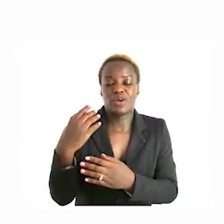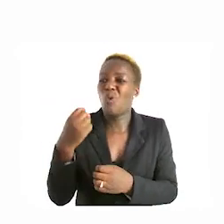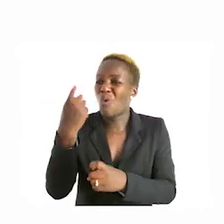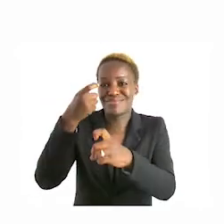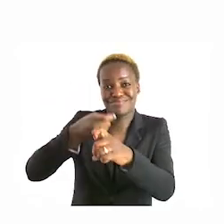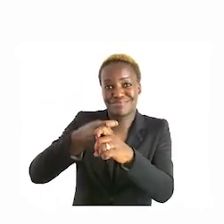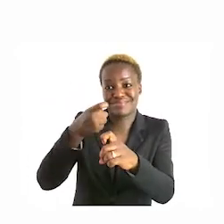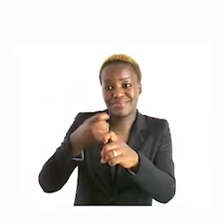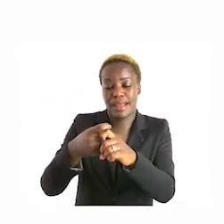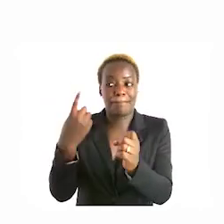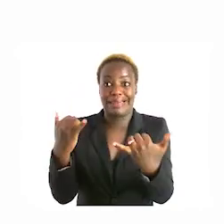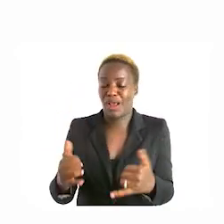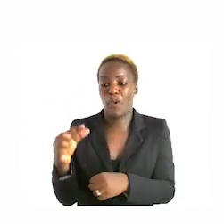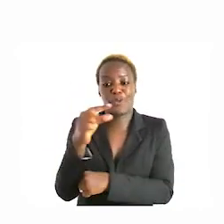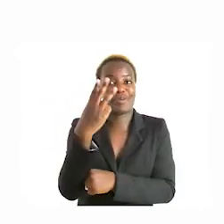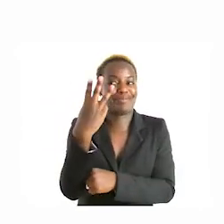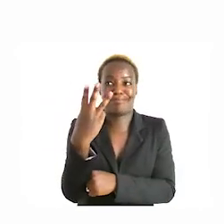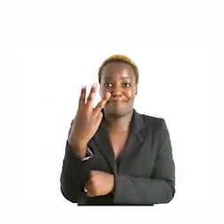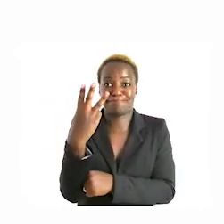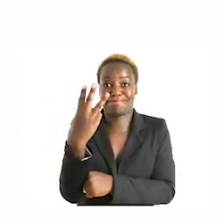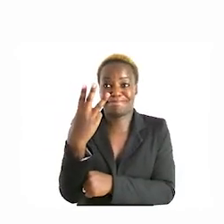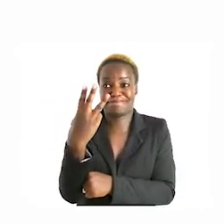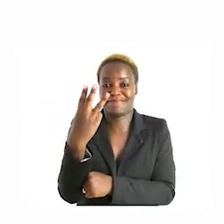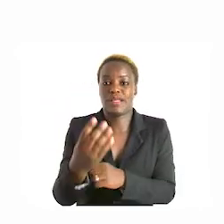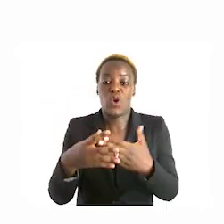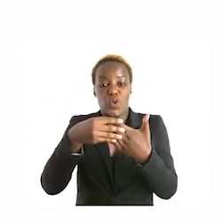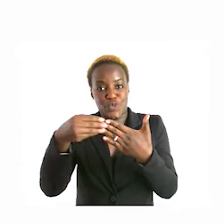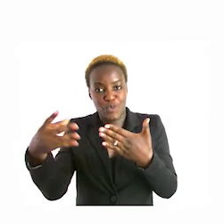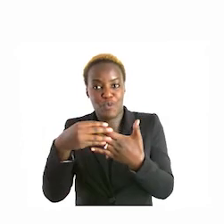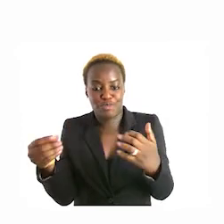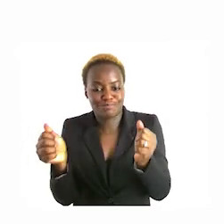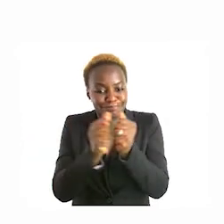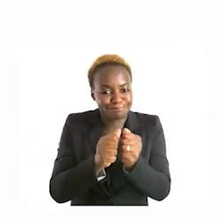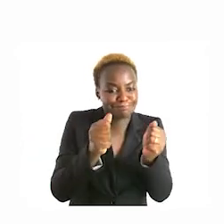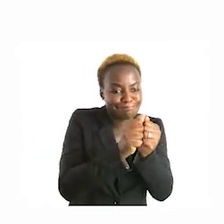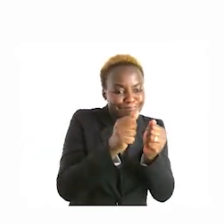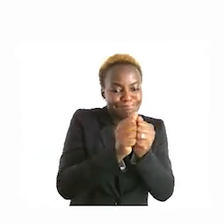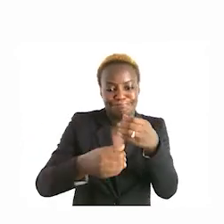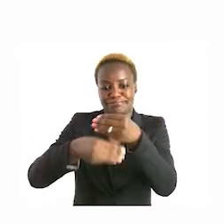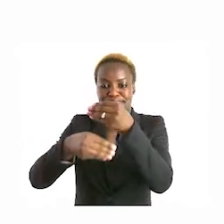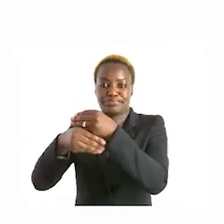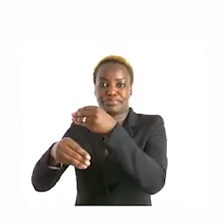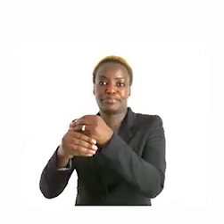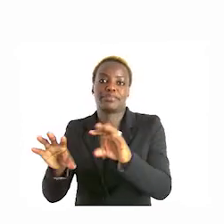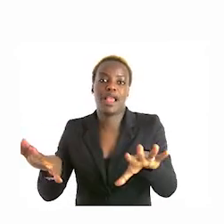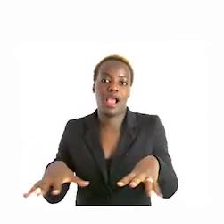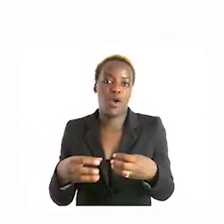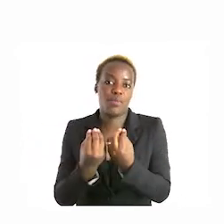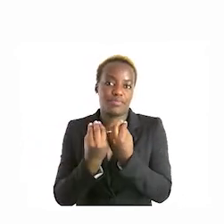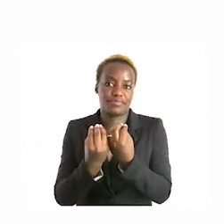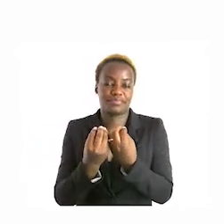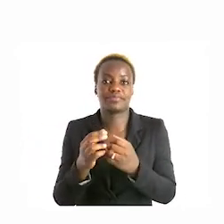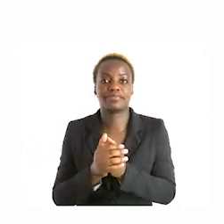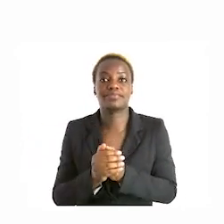But since it's the grade 3 level, we are going to be adding notes. The ones that make noise, okay? The